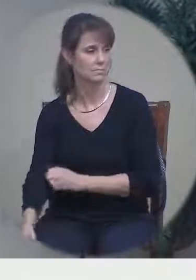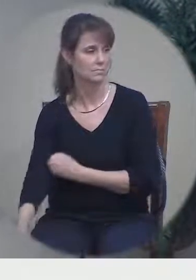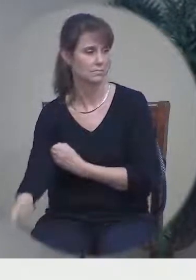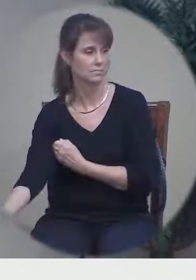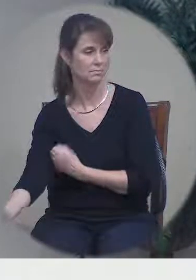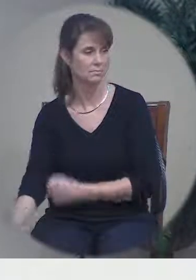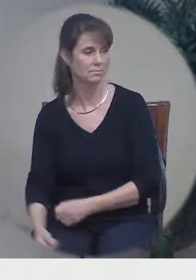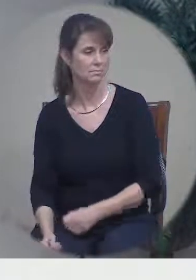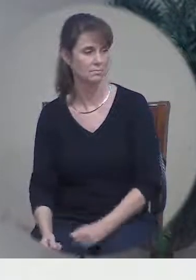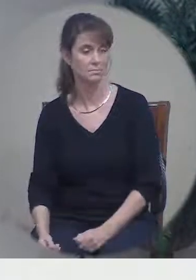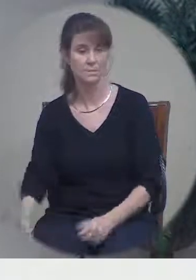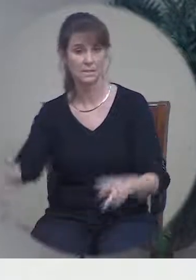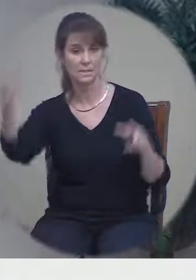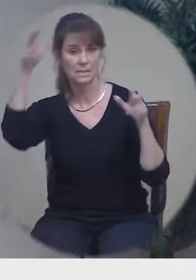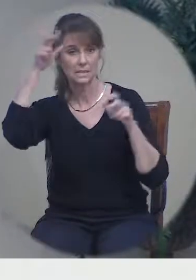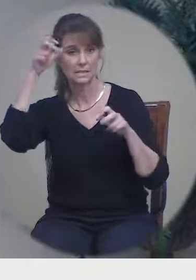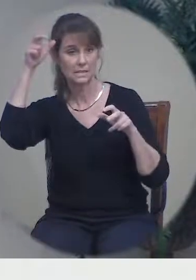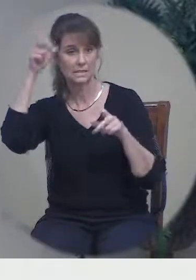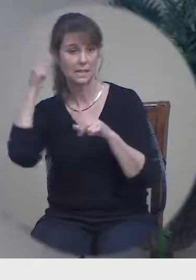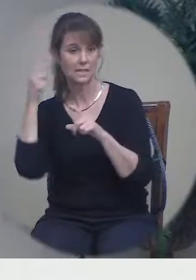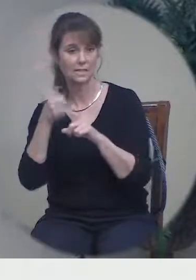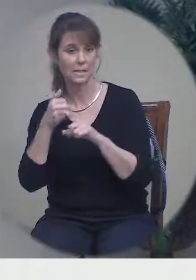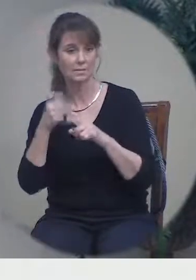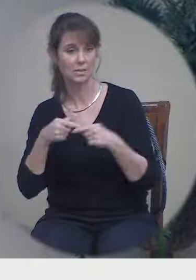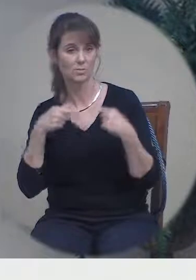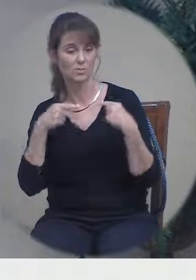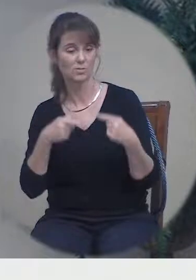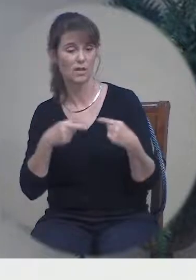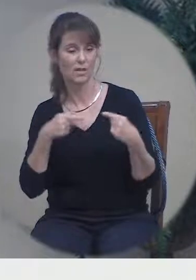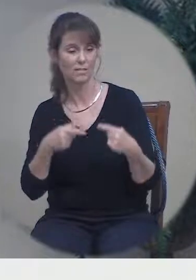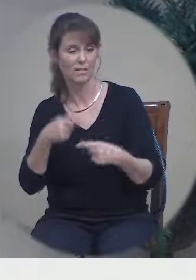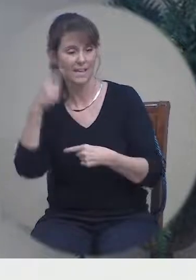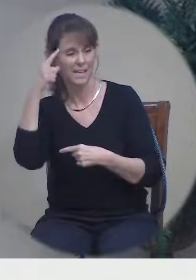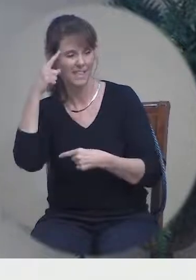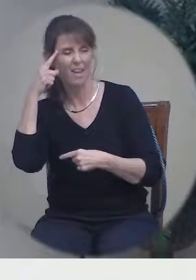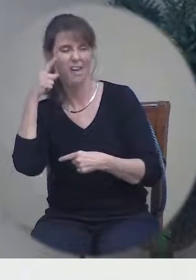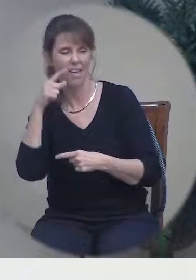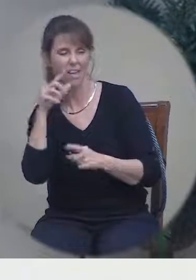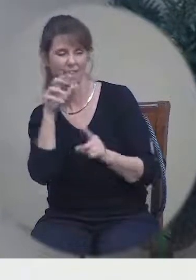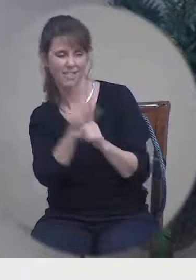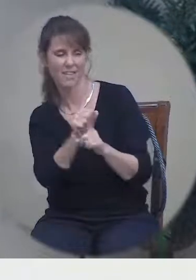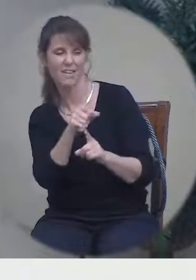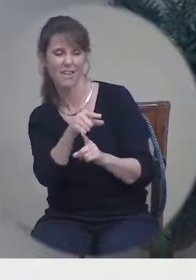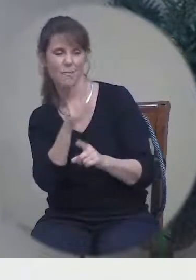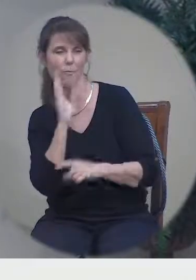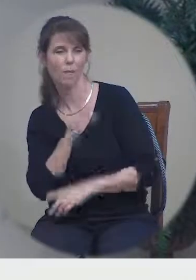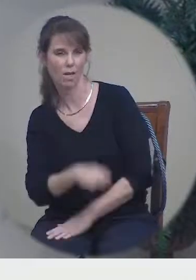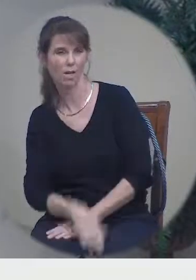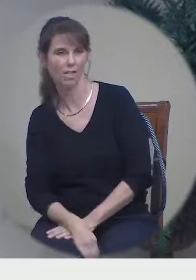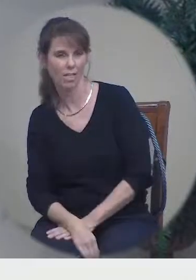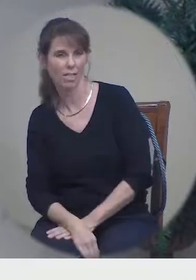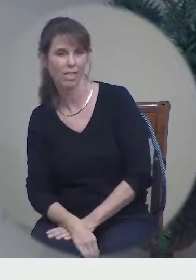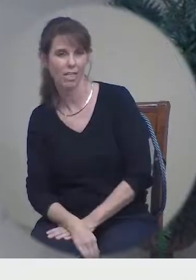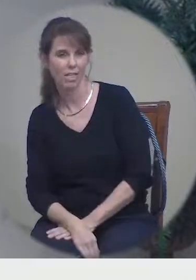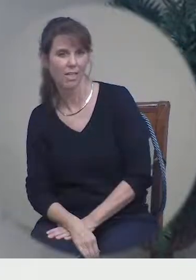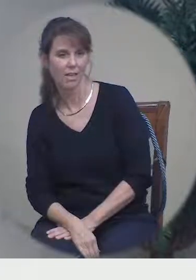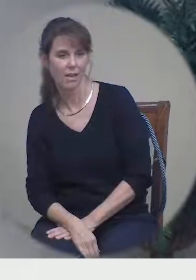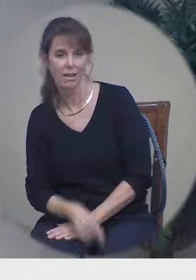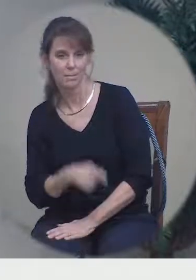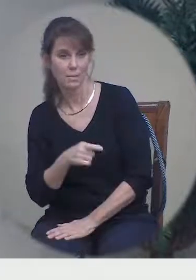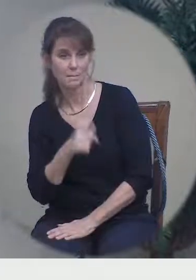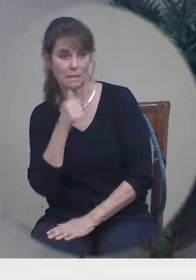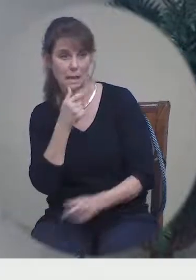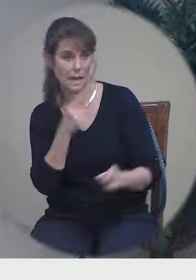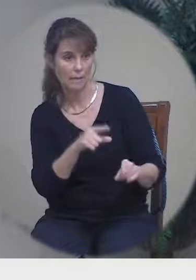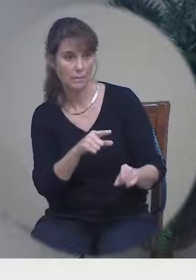was struggling. He thought it was getting when he took everything from him. He proposed a second. What